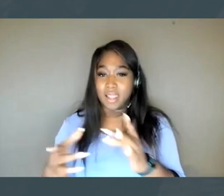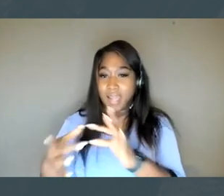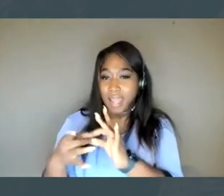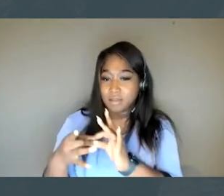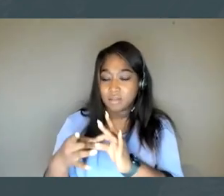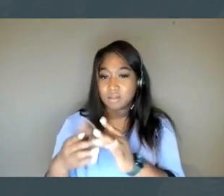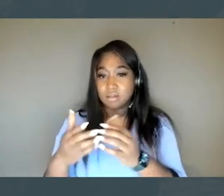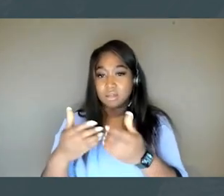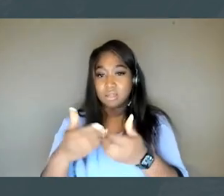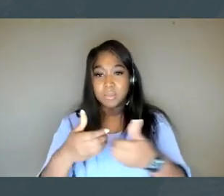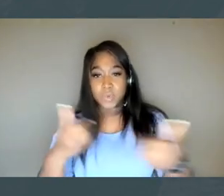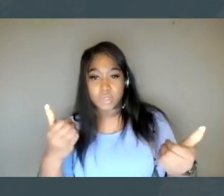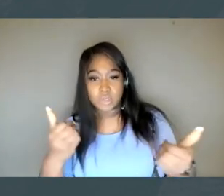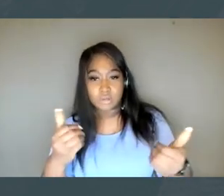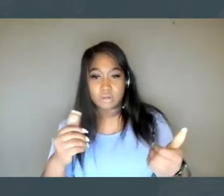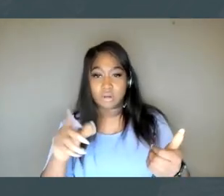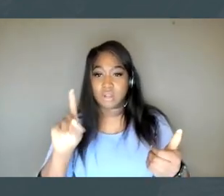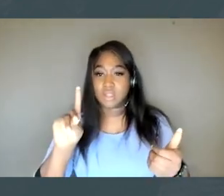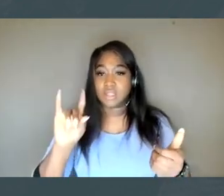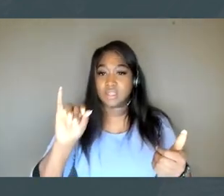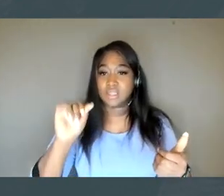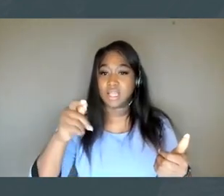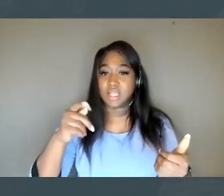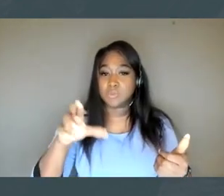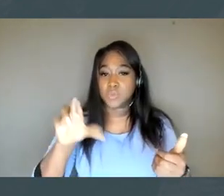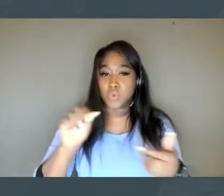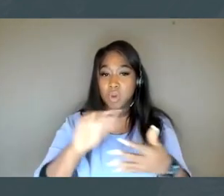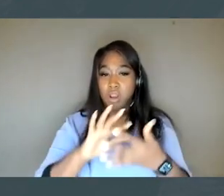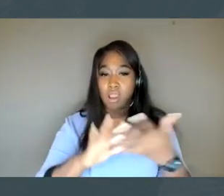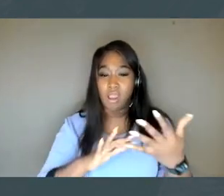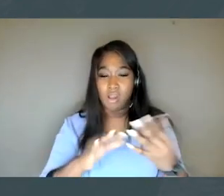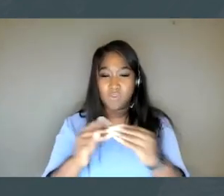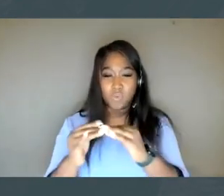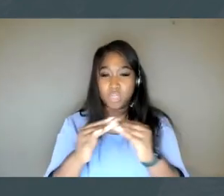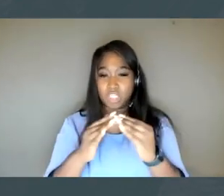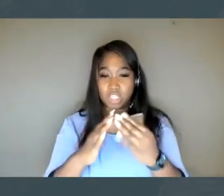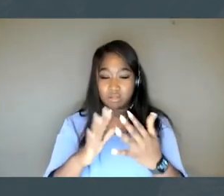diasporic friction that's a part of our coming together.